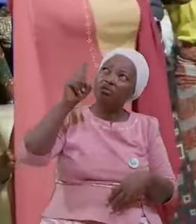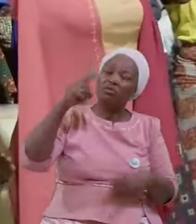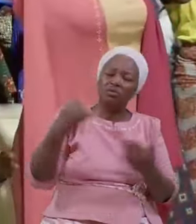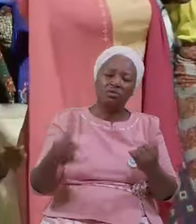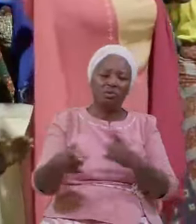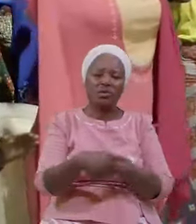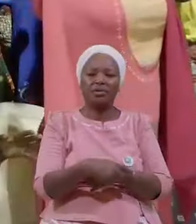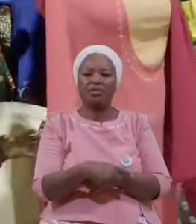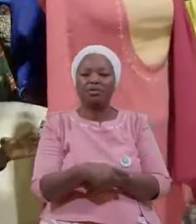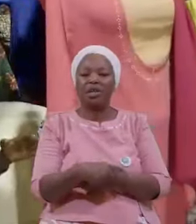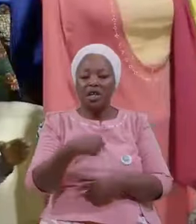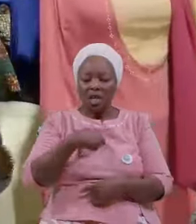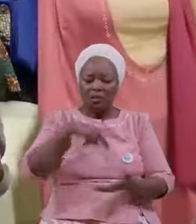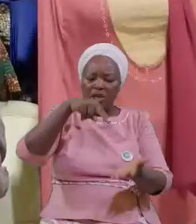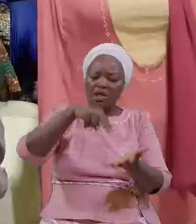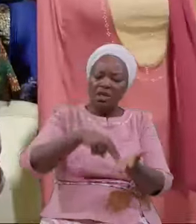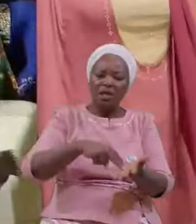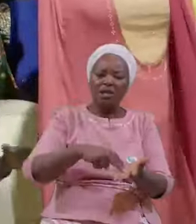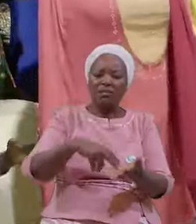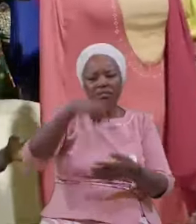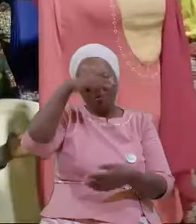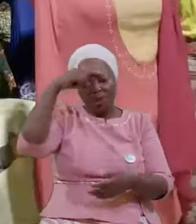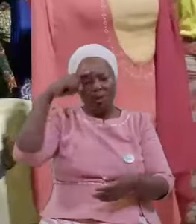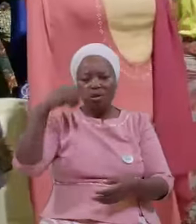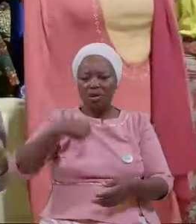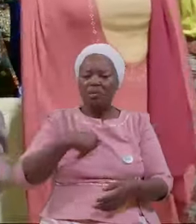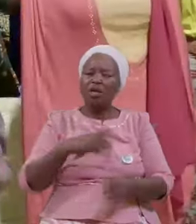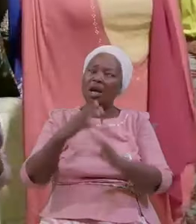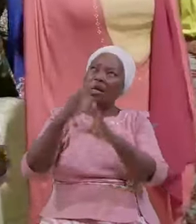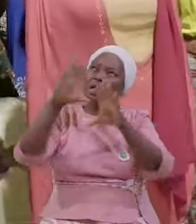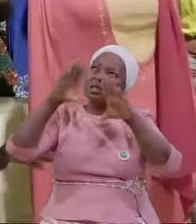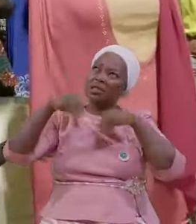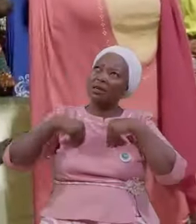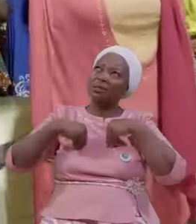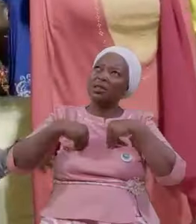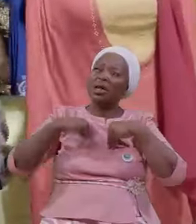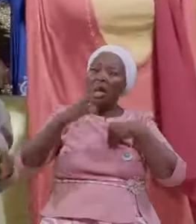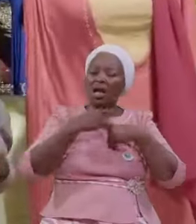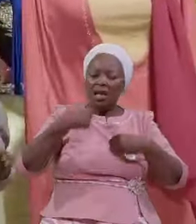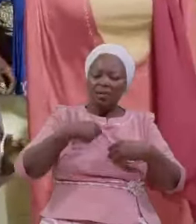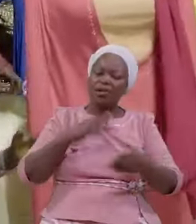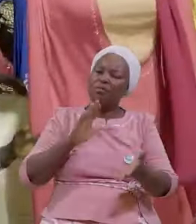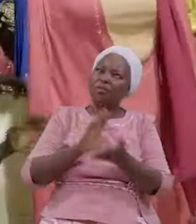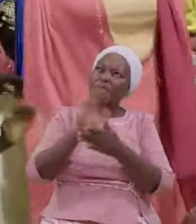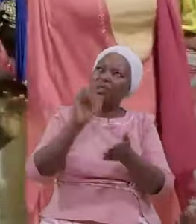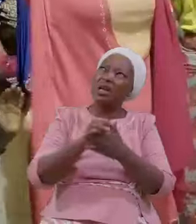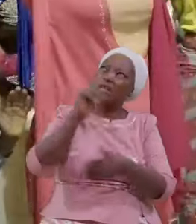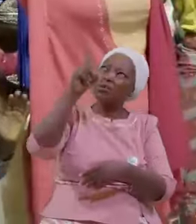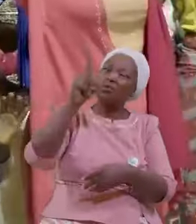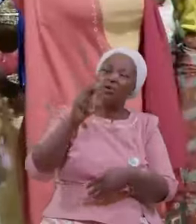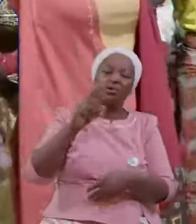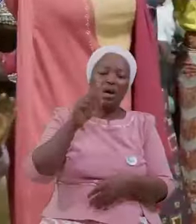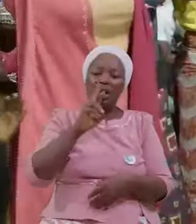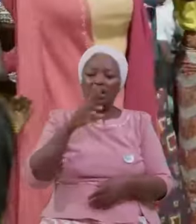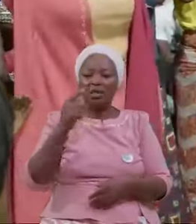I'm standing up because I accept, I believe that you are the Christ, the Messiah, the